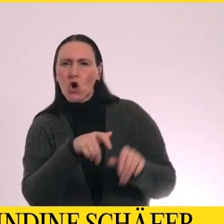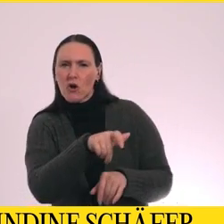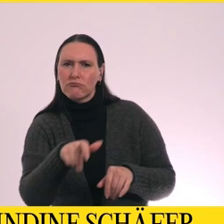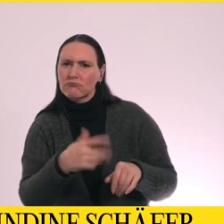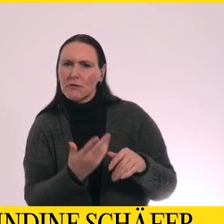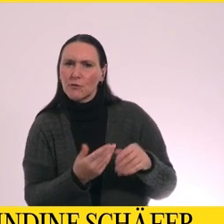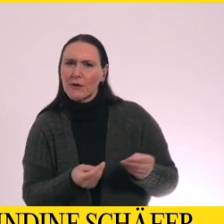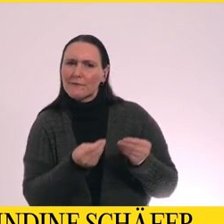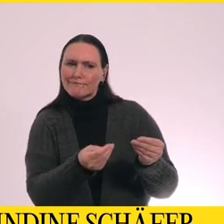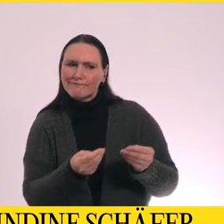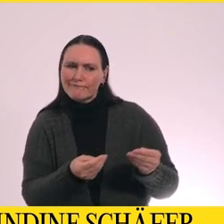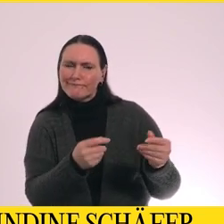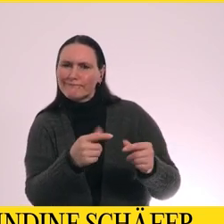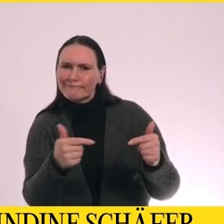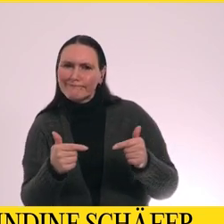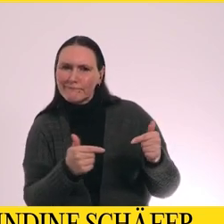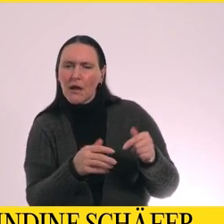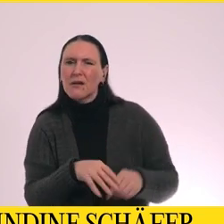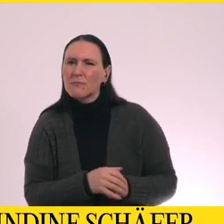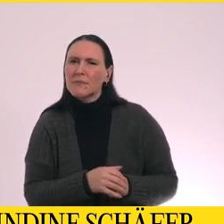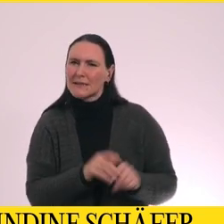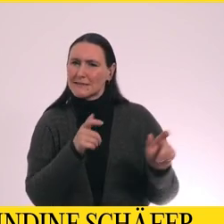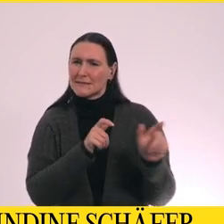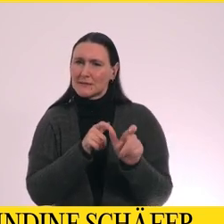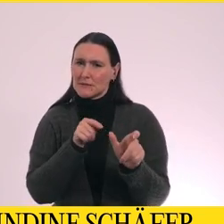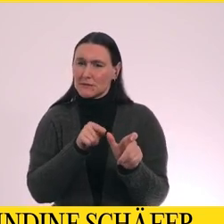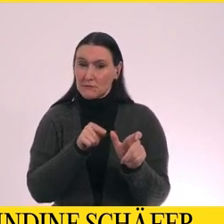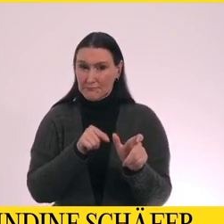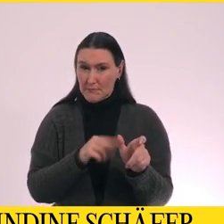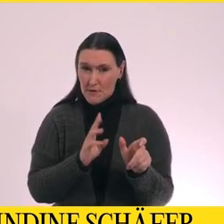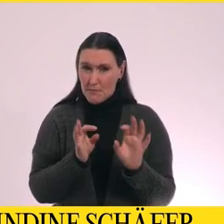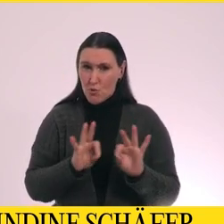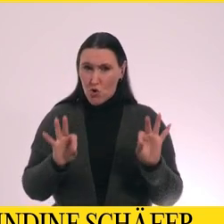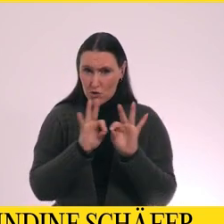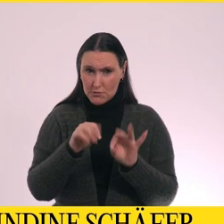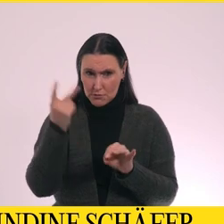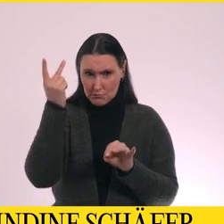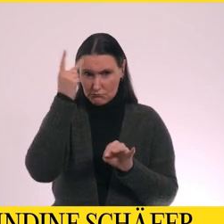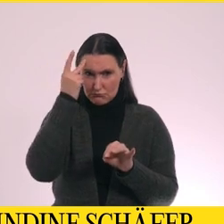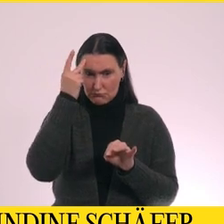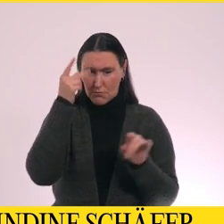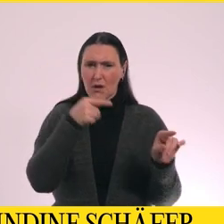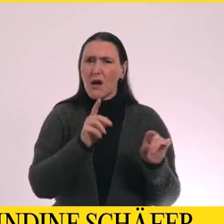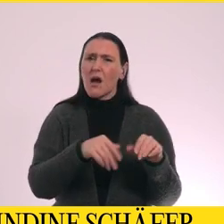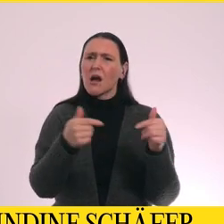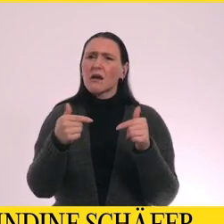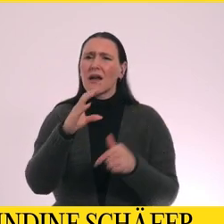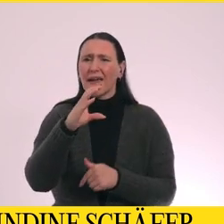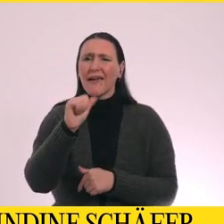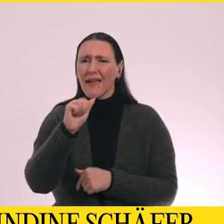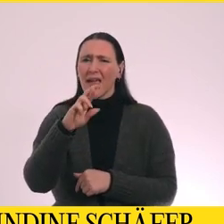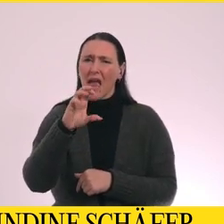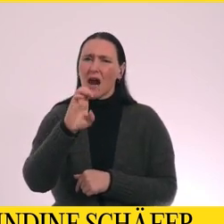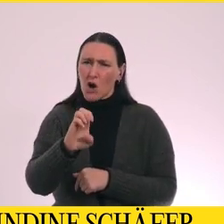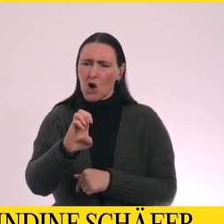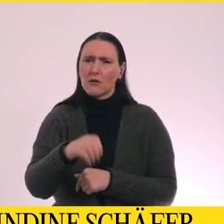But I think it's really important to remember that, especially for our communities, care is a really ambiguous word, and it's